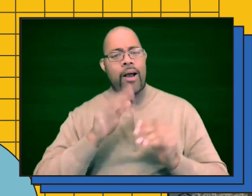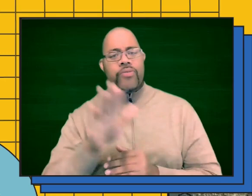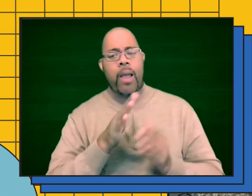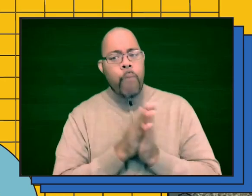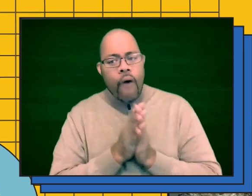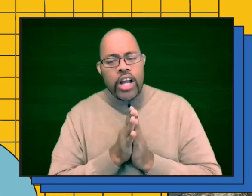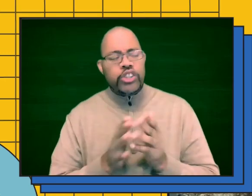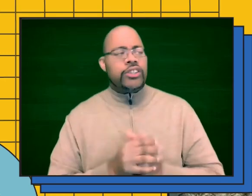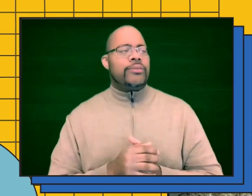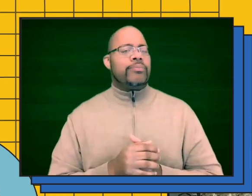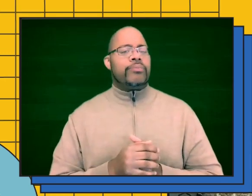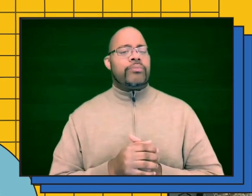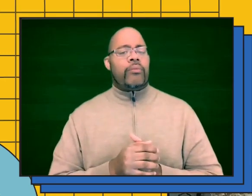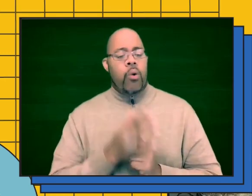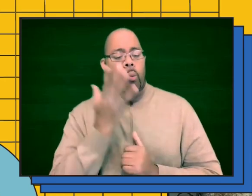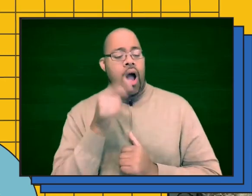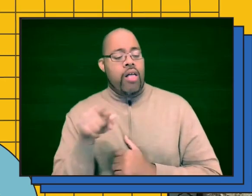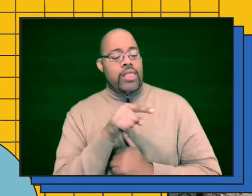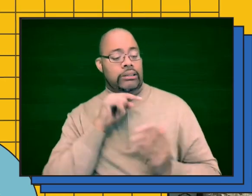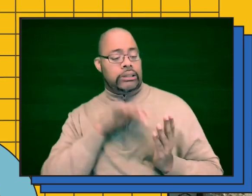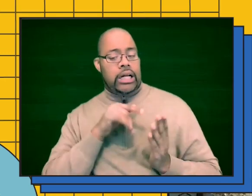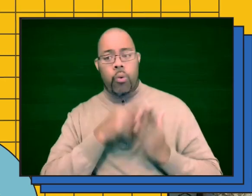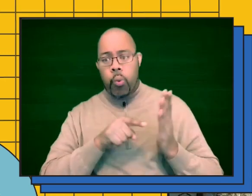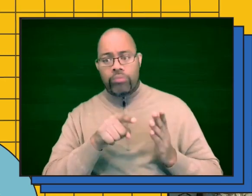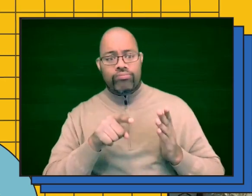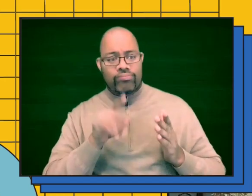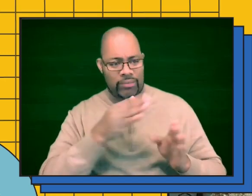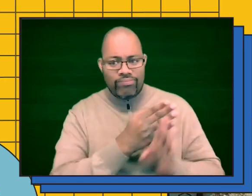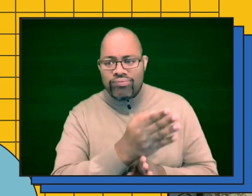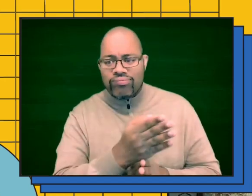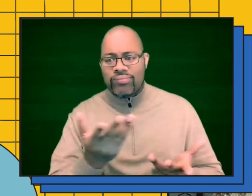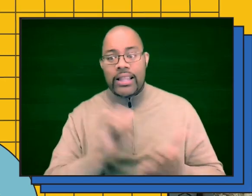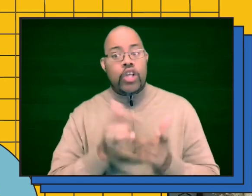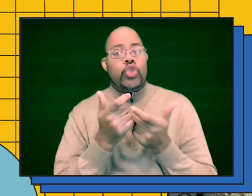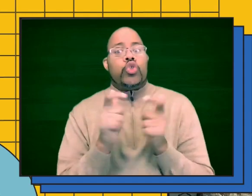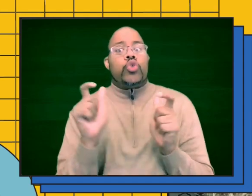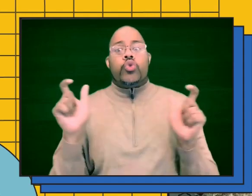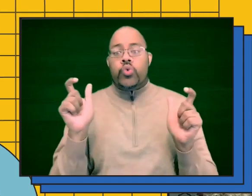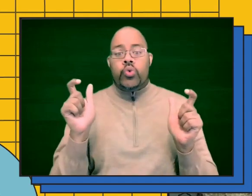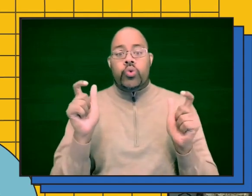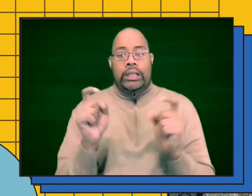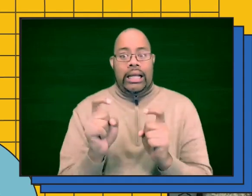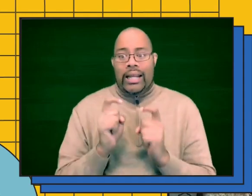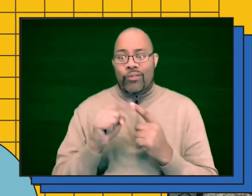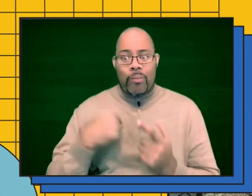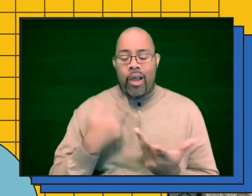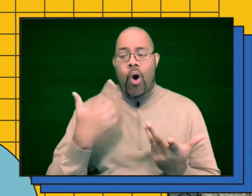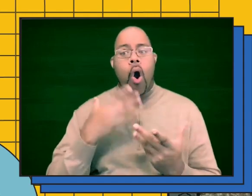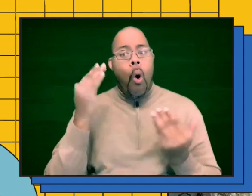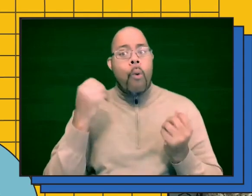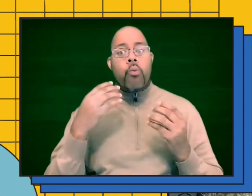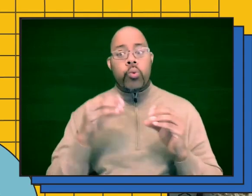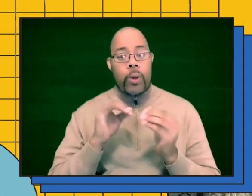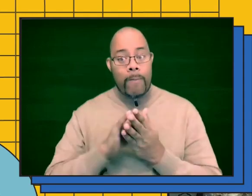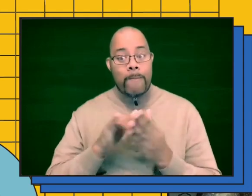writing about their motivation, why they study what they study, was a huge, huge, huge gift, and I hope